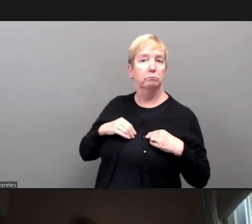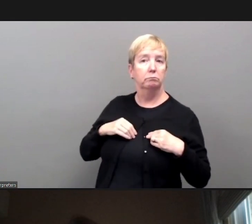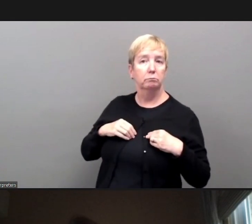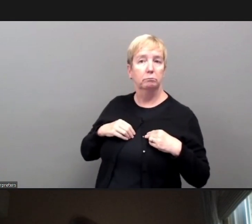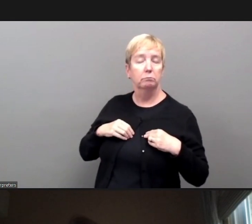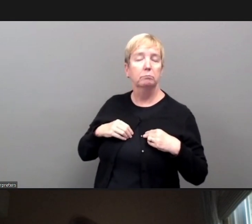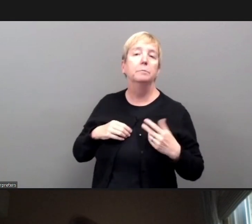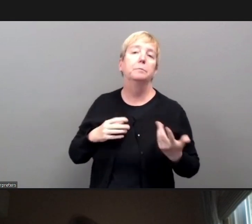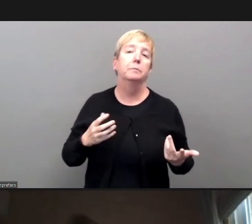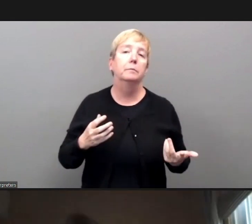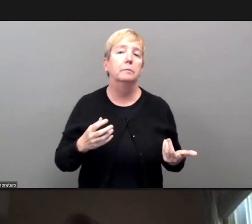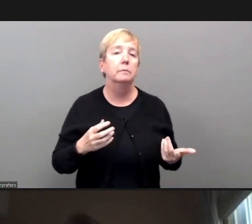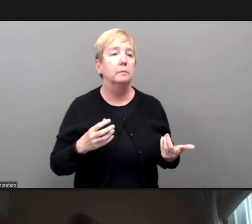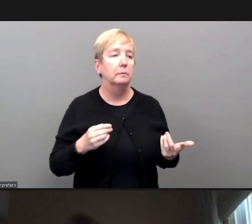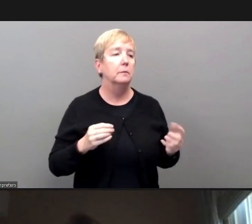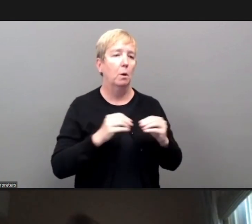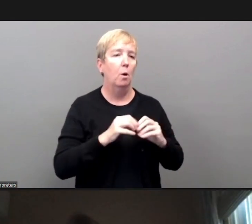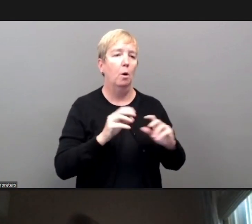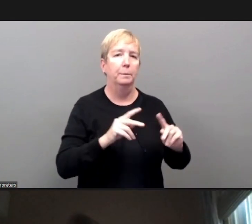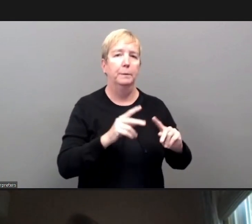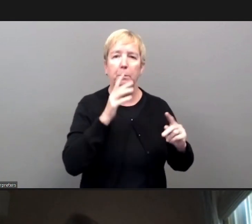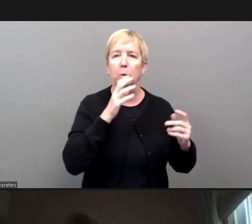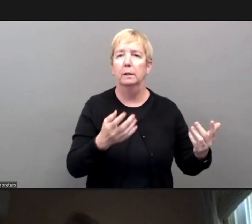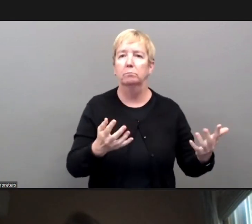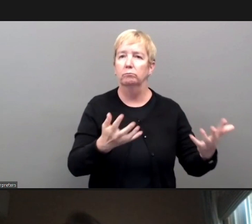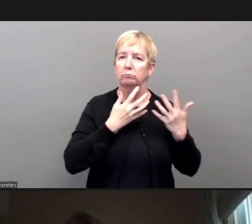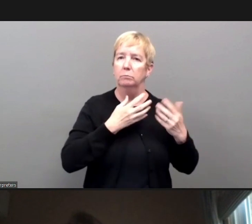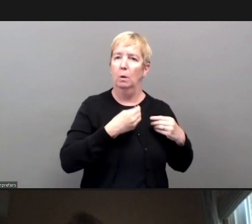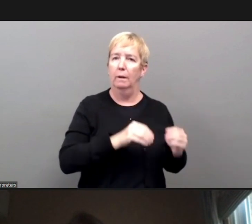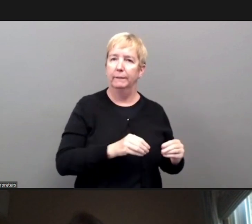office as well. And so, I